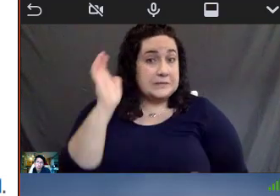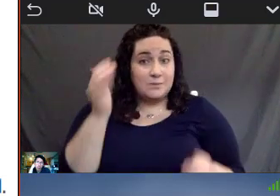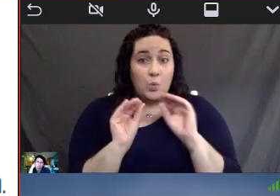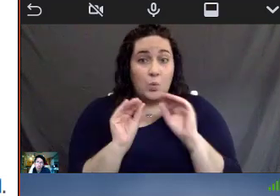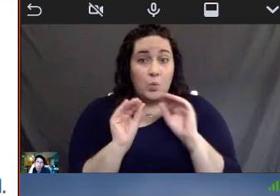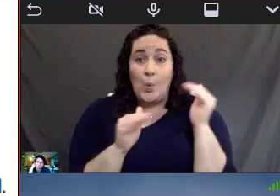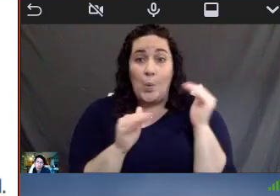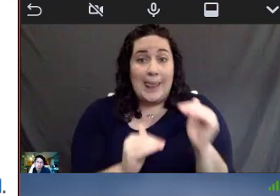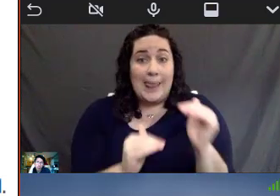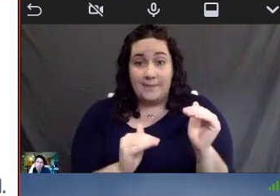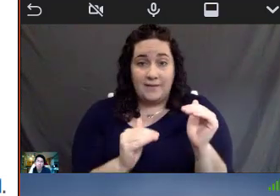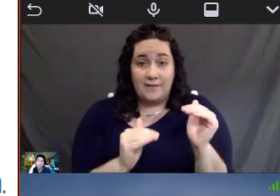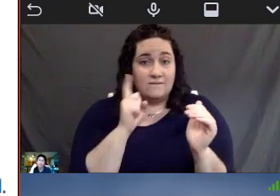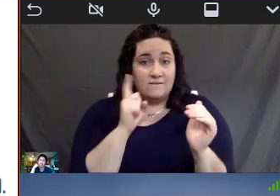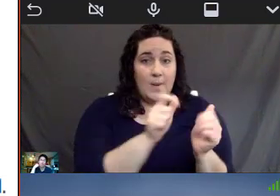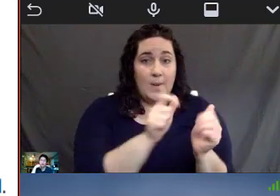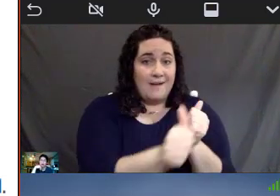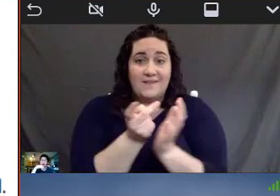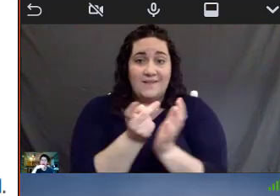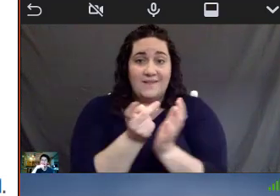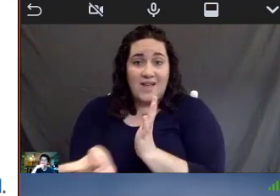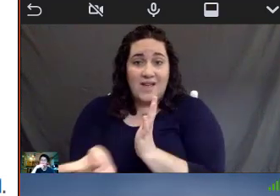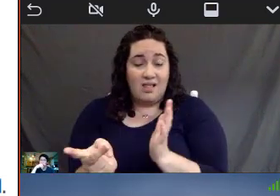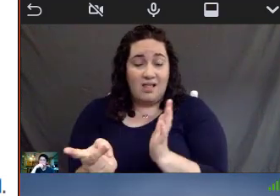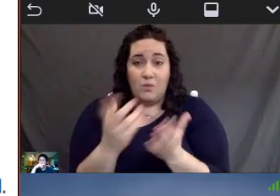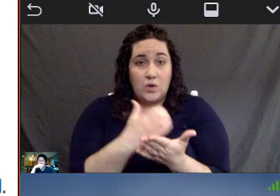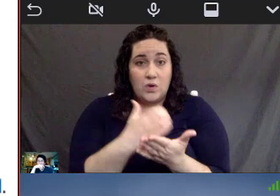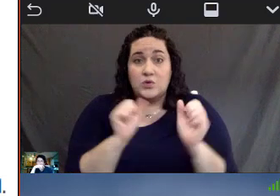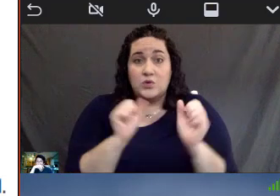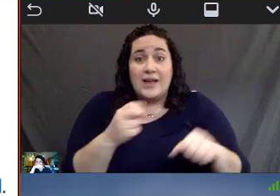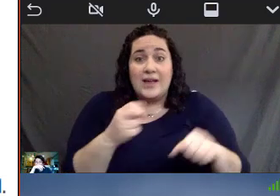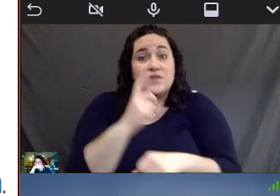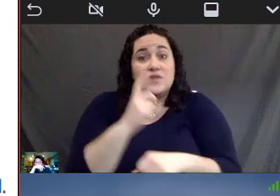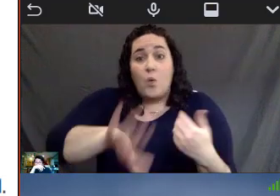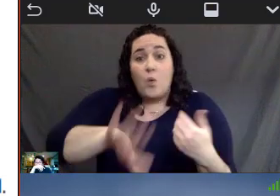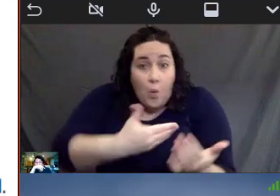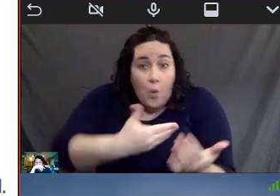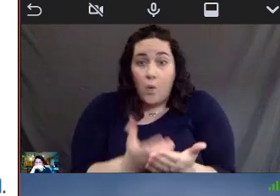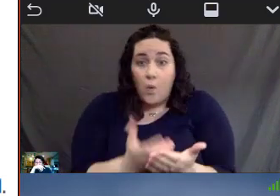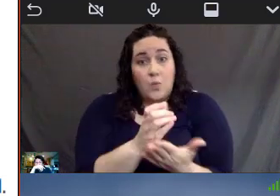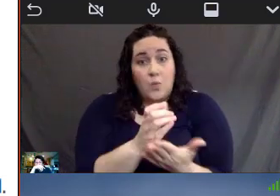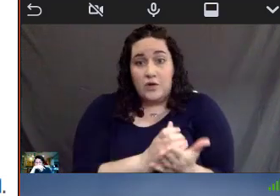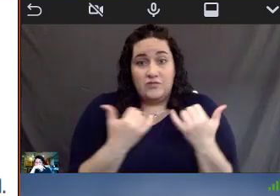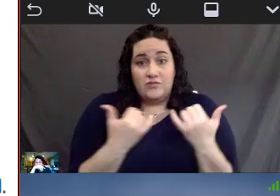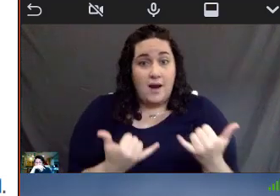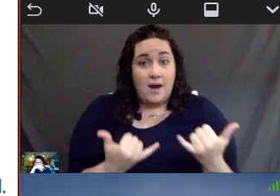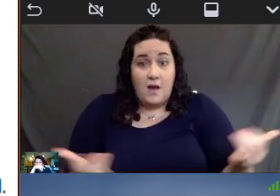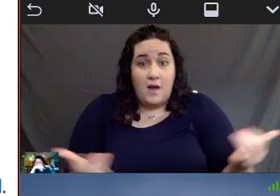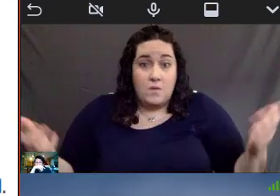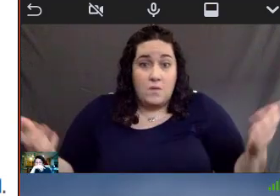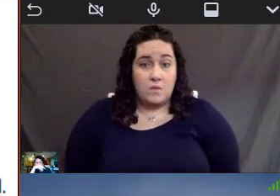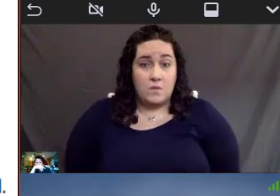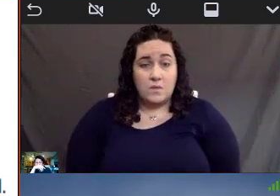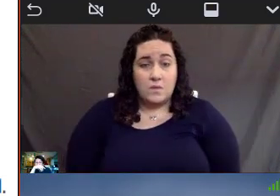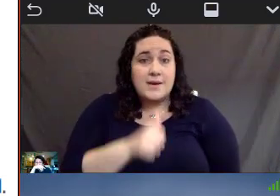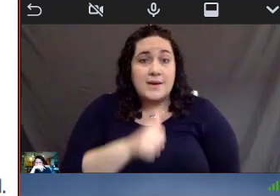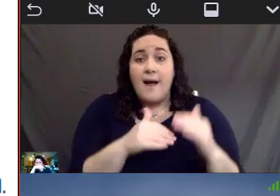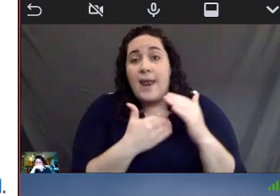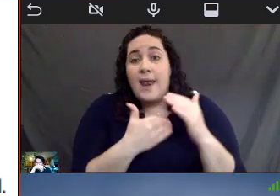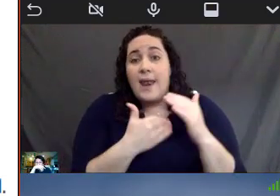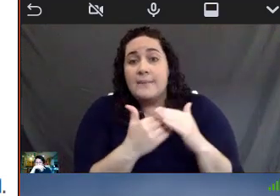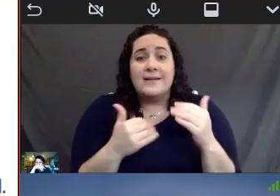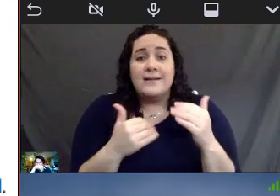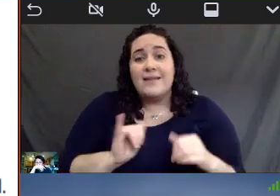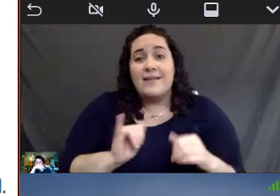and that you can select it for any undergraduate course that's traditionally letter graded.